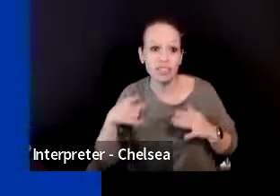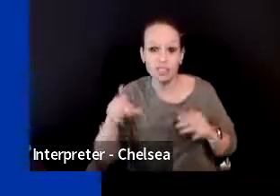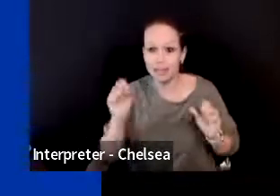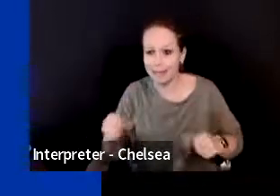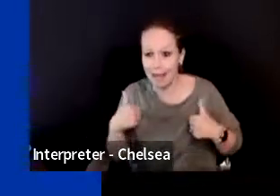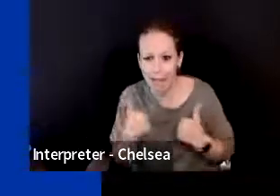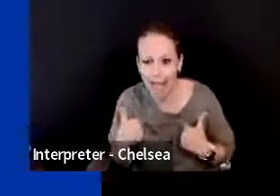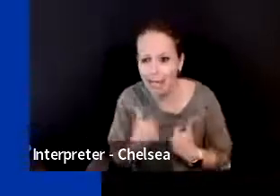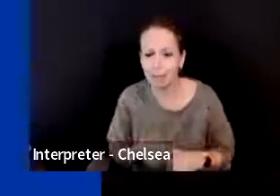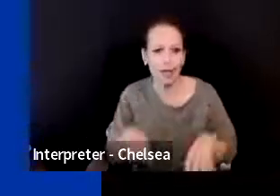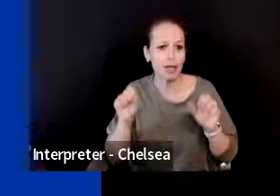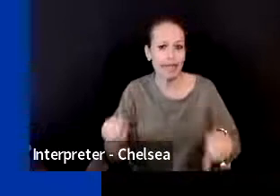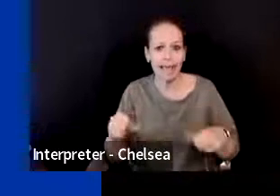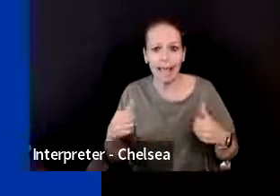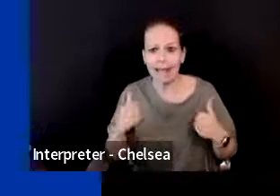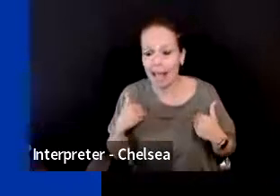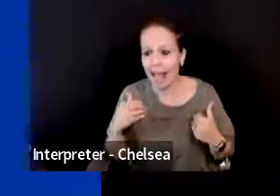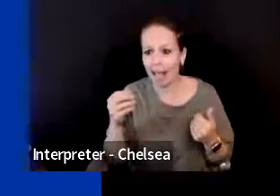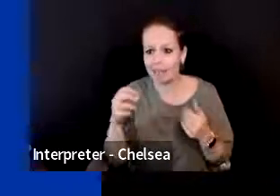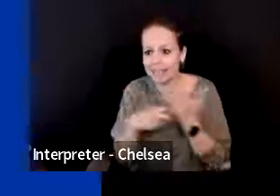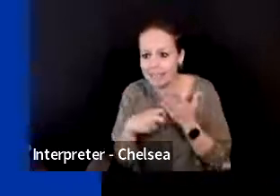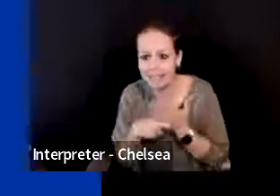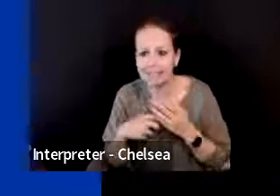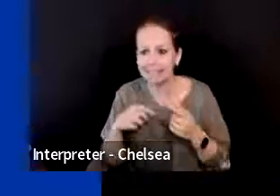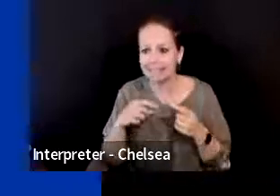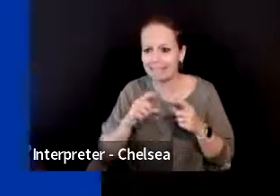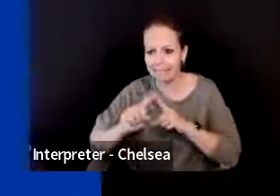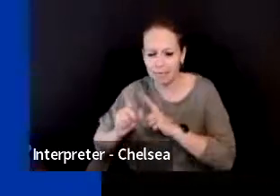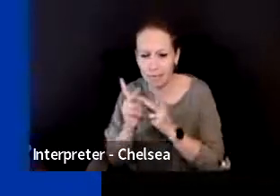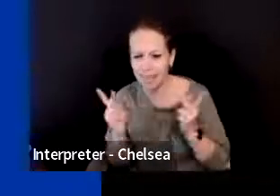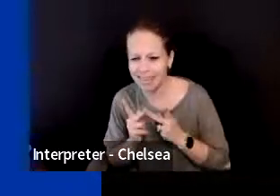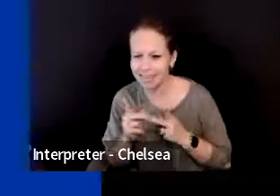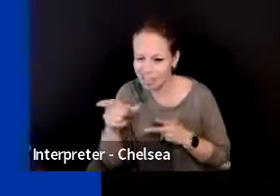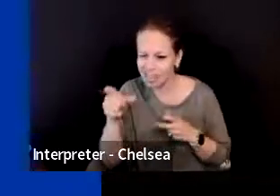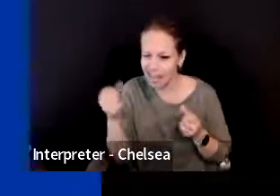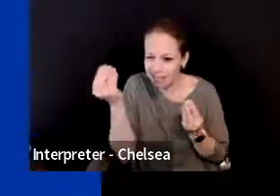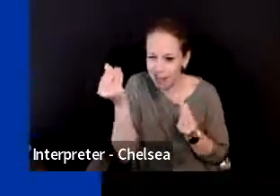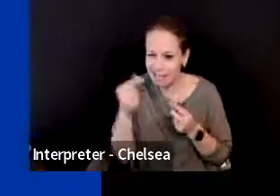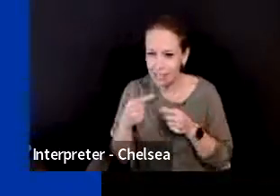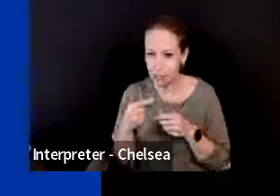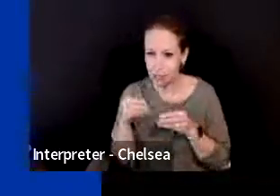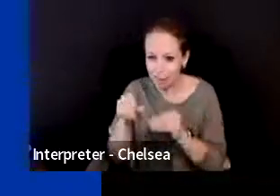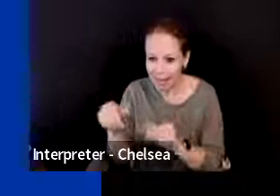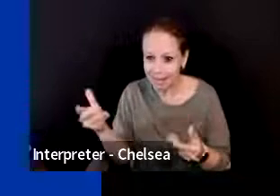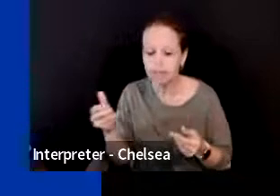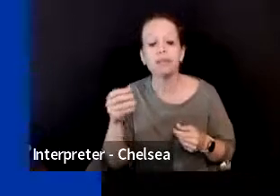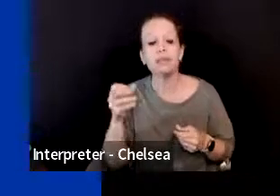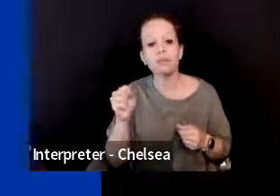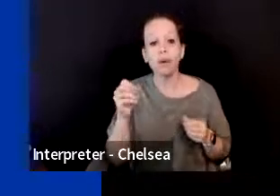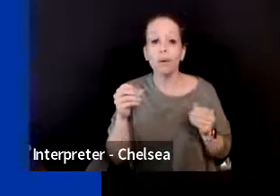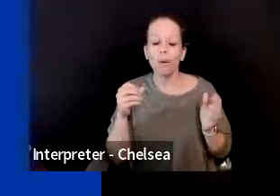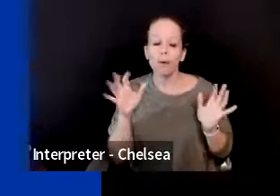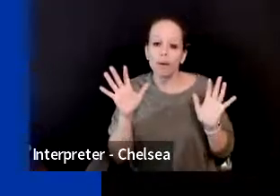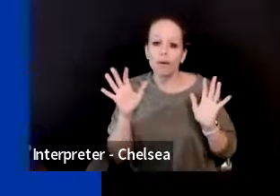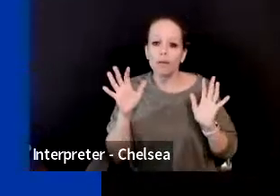She can have Derby Dinner Playhouse season tickets. So I just want to leave you, and I'm going to leave some time here for questions. So what